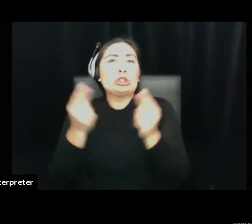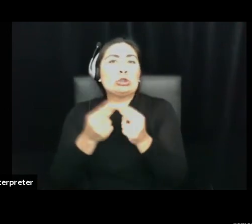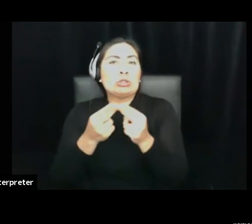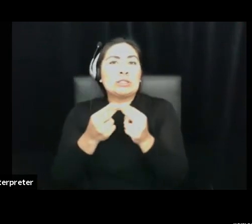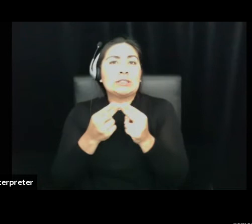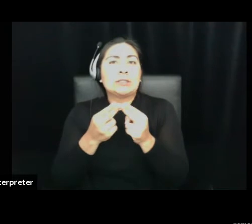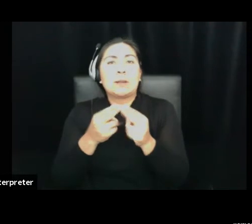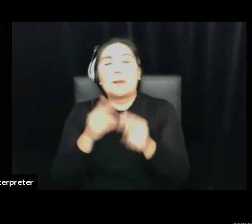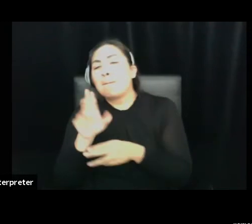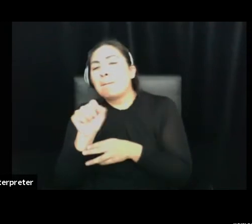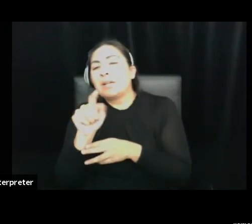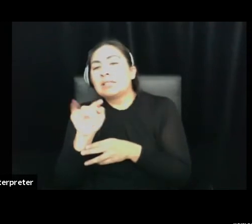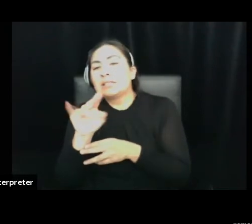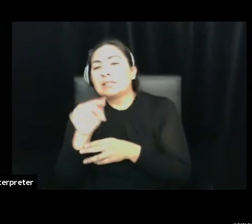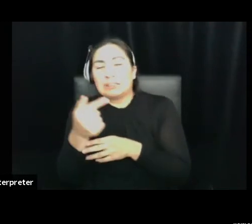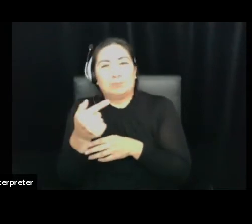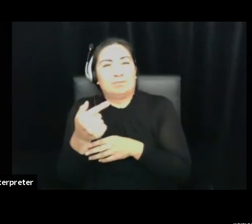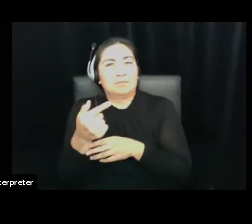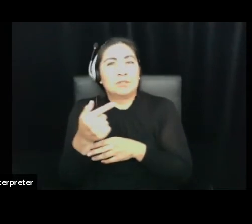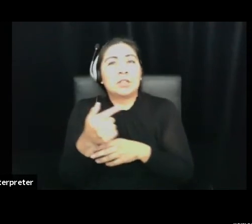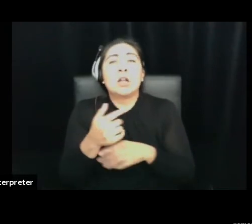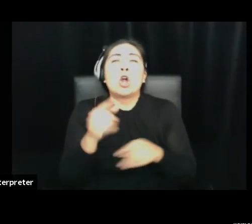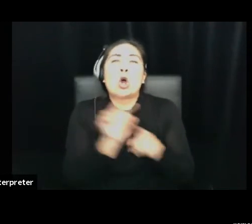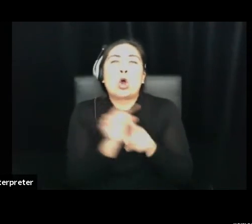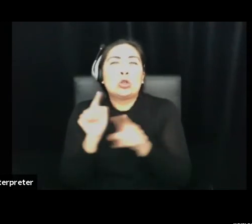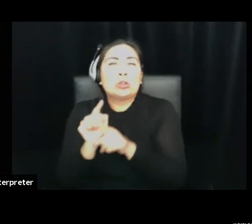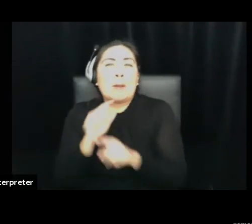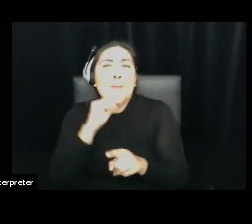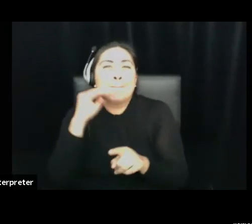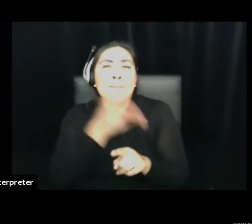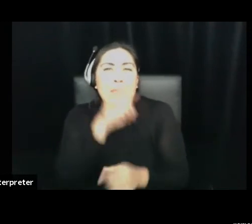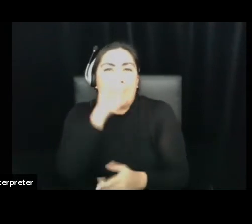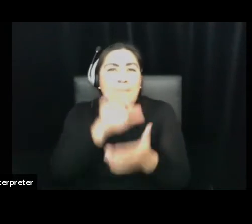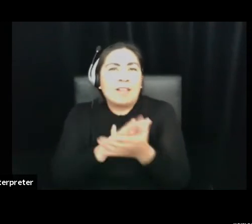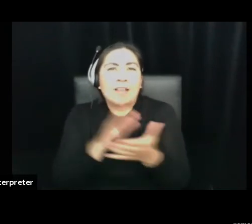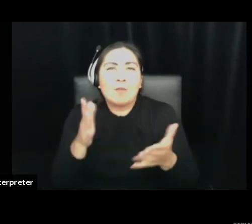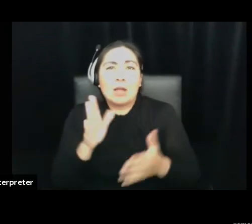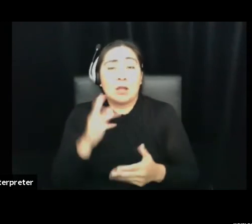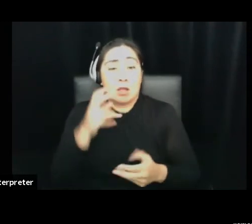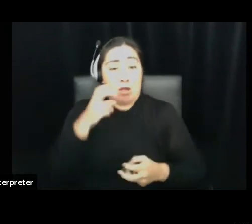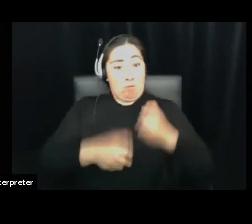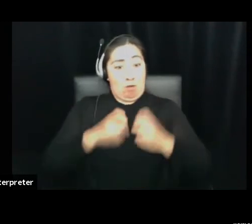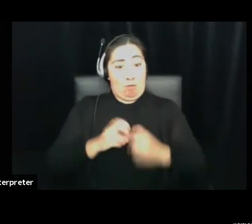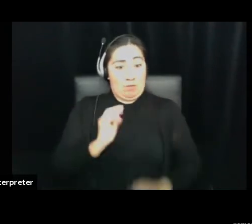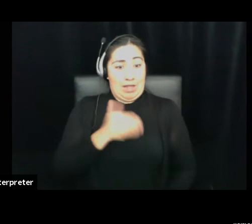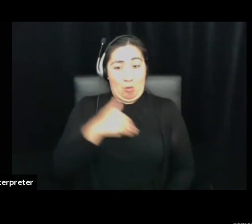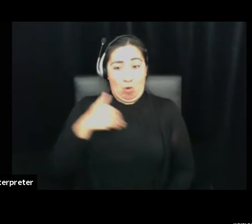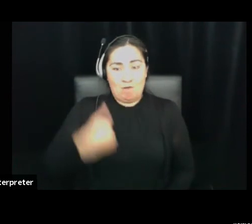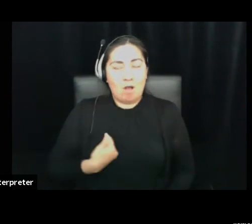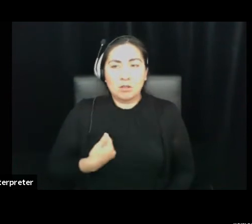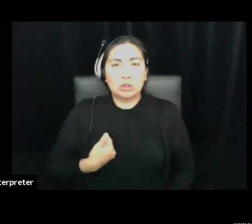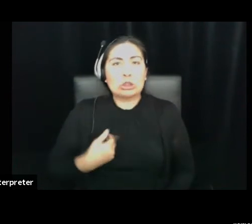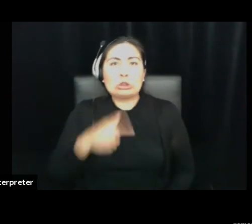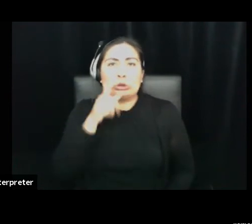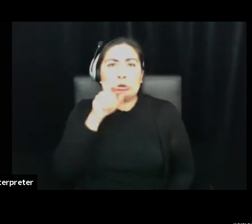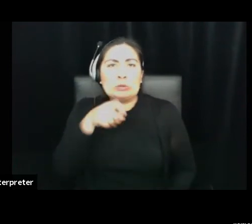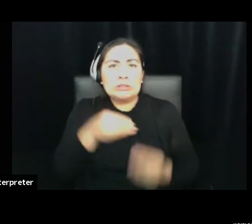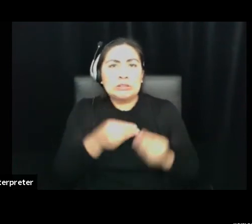and towards a myth that our problems are our fault and that we must solve them individually.